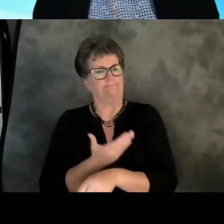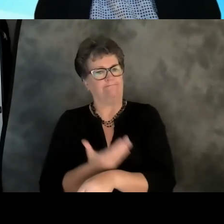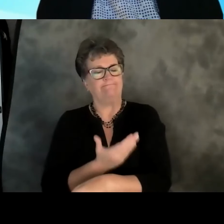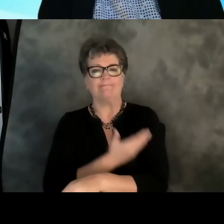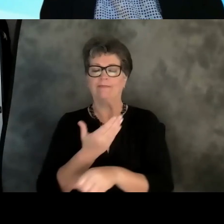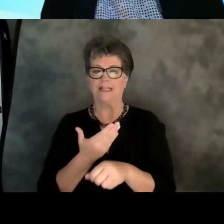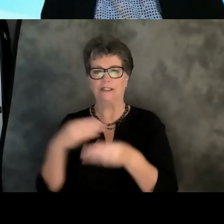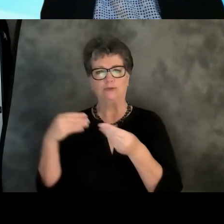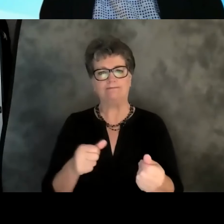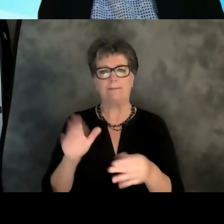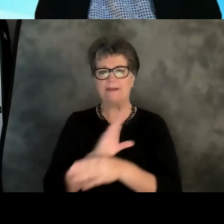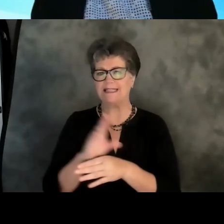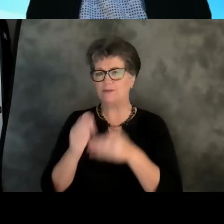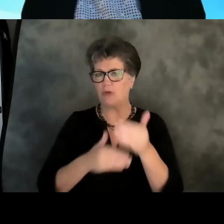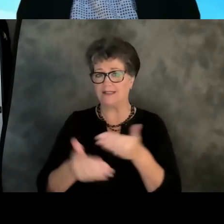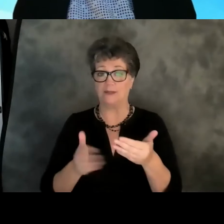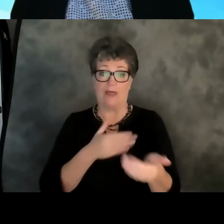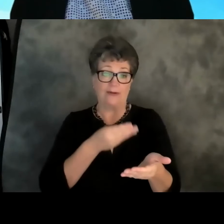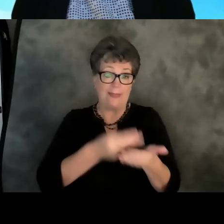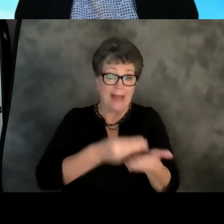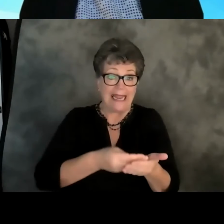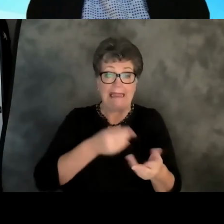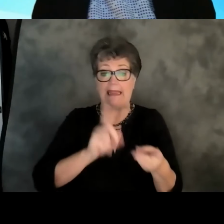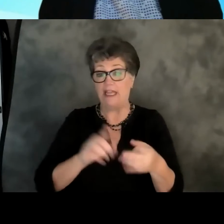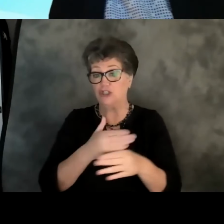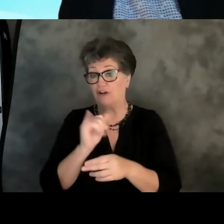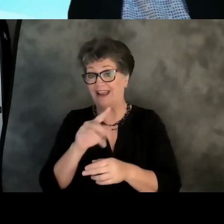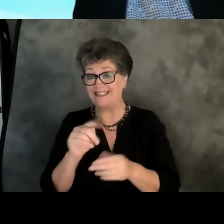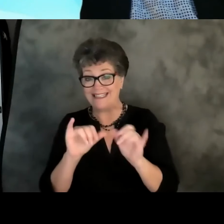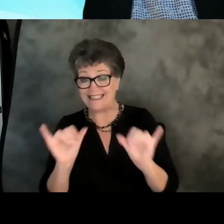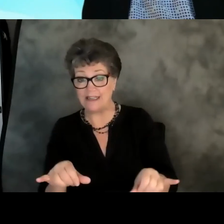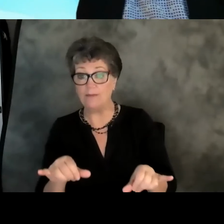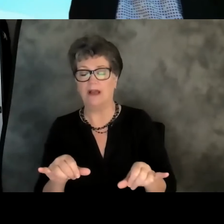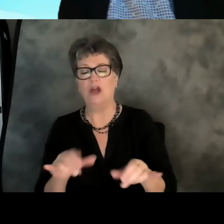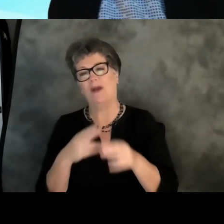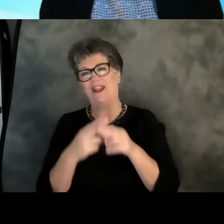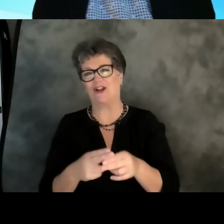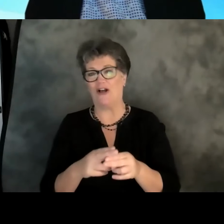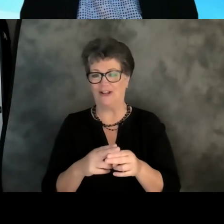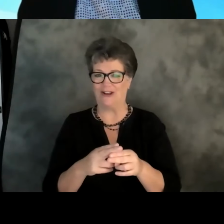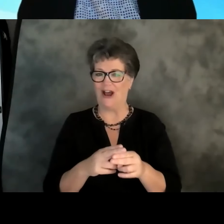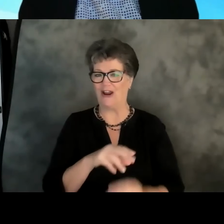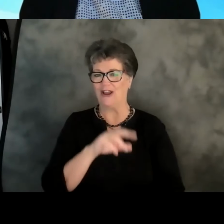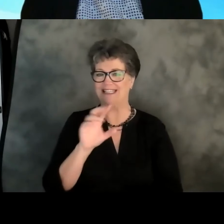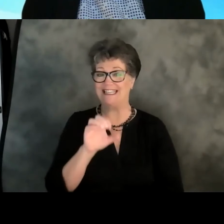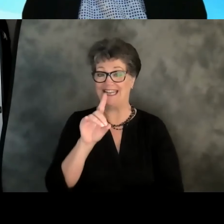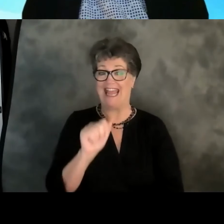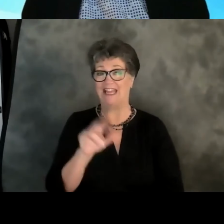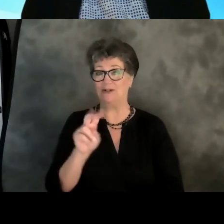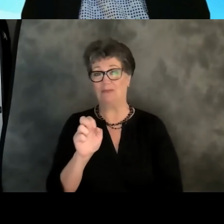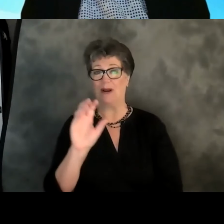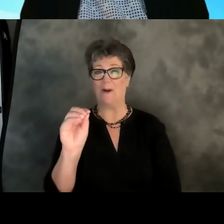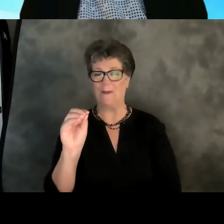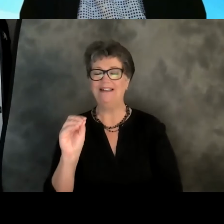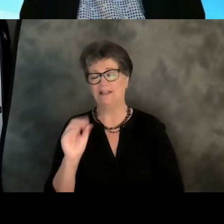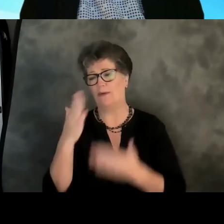business processes, whether it's the money, whether it's a shared IT system. We kind of call it our CDA 2.0. And I want to thank